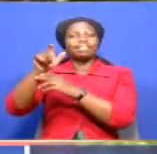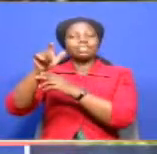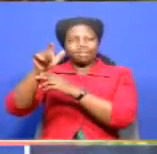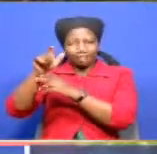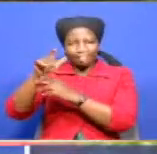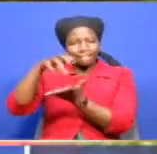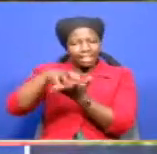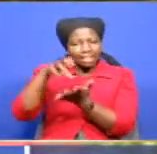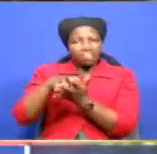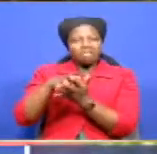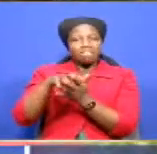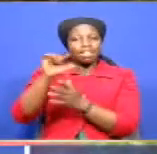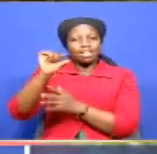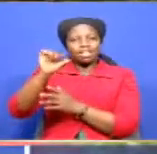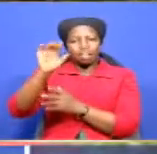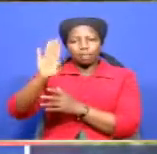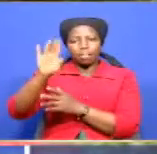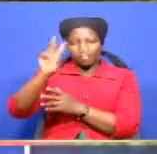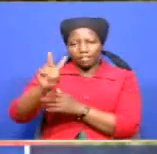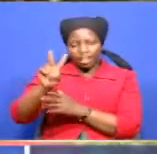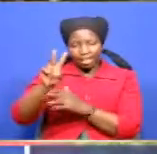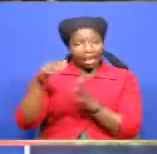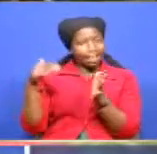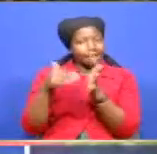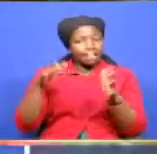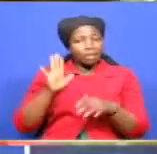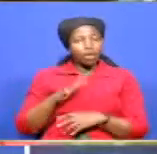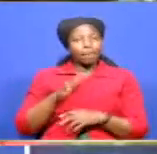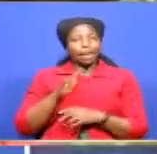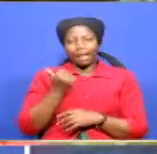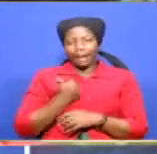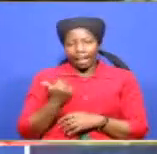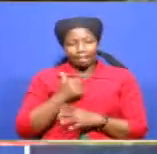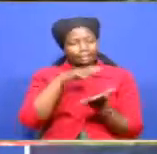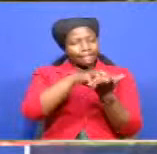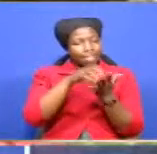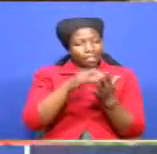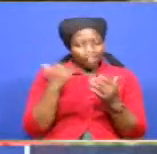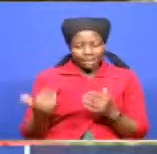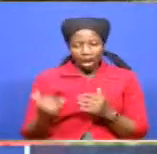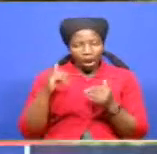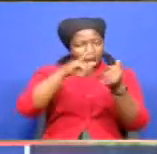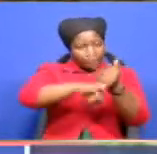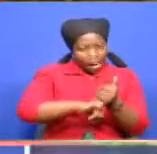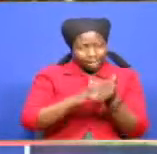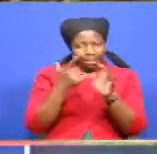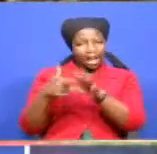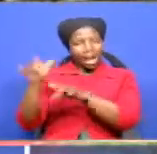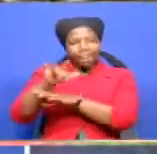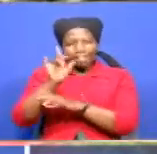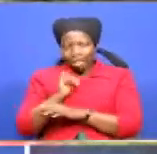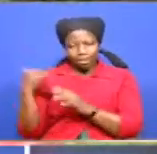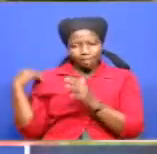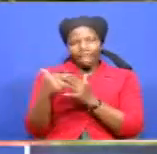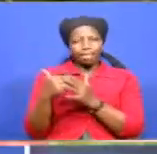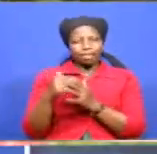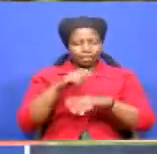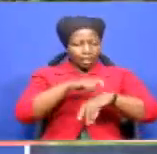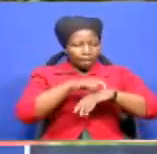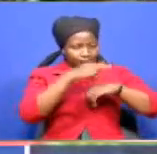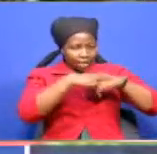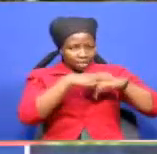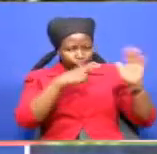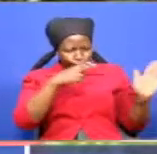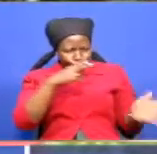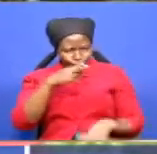violence against women and girls. Incidences of child marriage have increased since the curfew and the